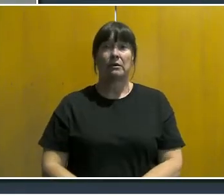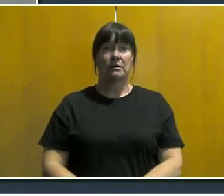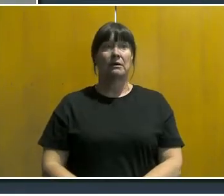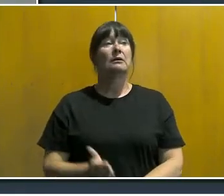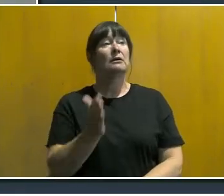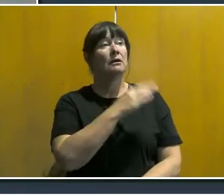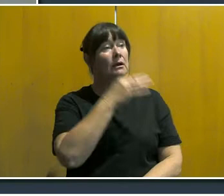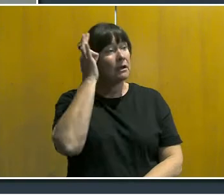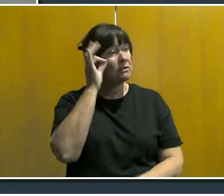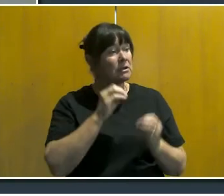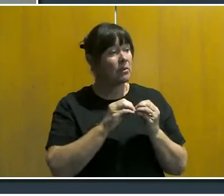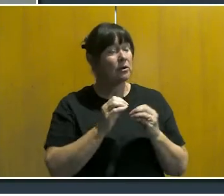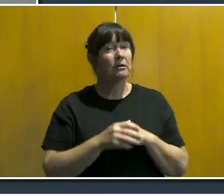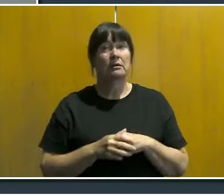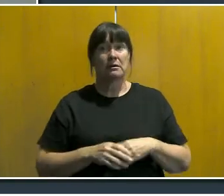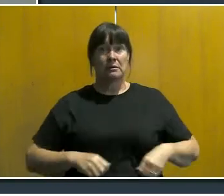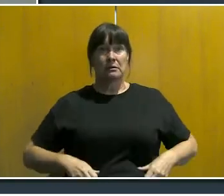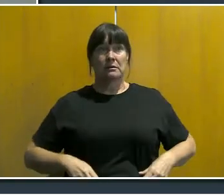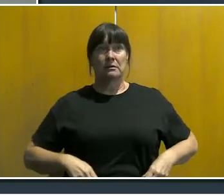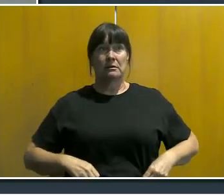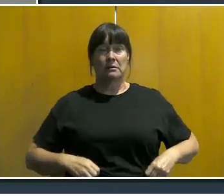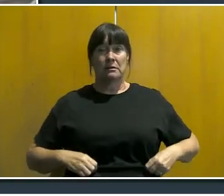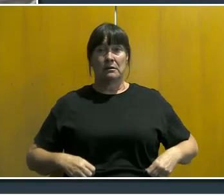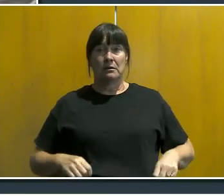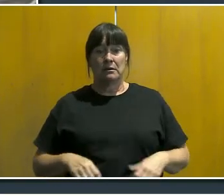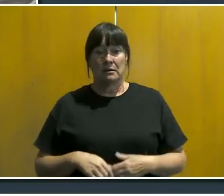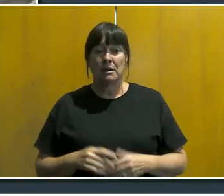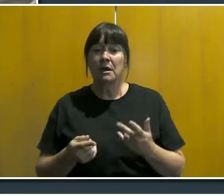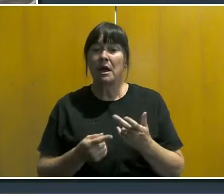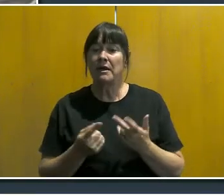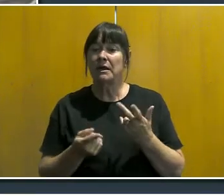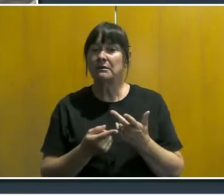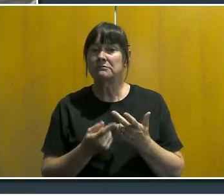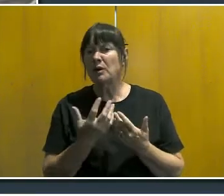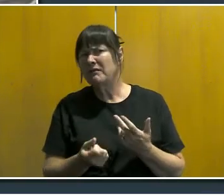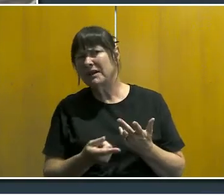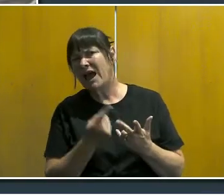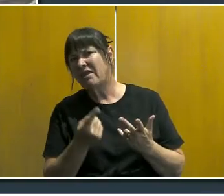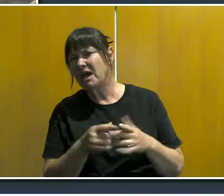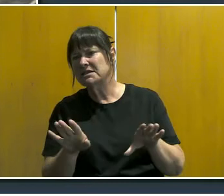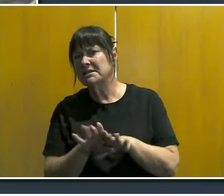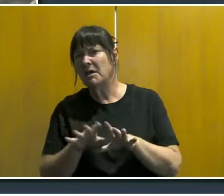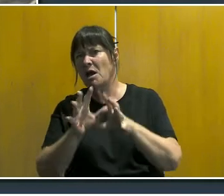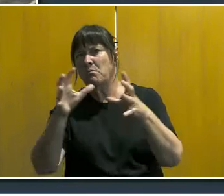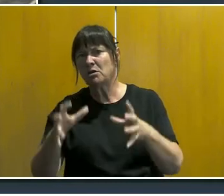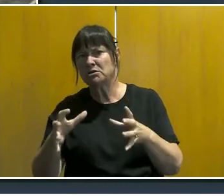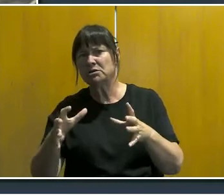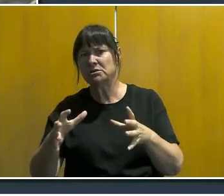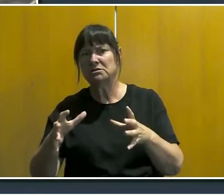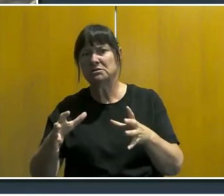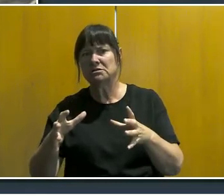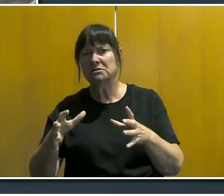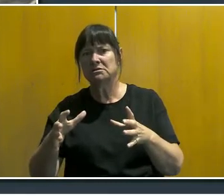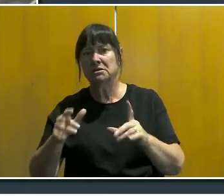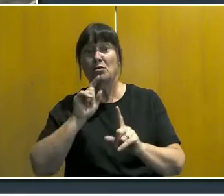Councillor Bogue. I just wondered, hi Debbie, are there any other stands of bush like this within our area or within